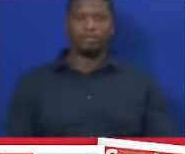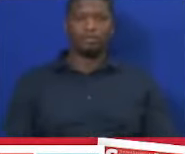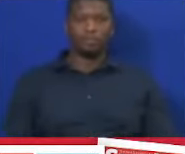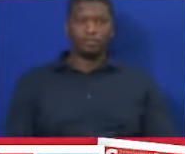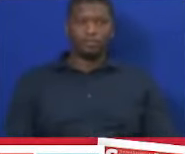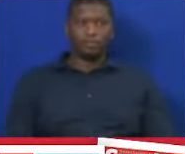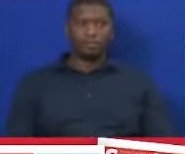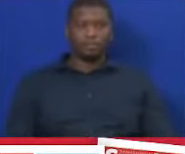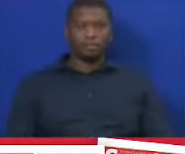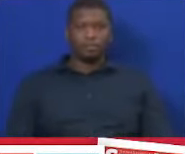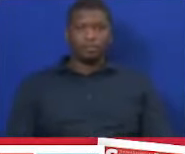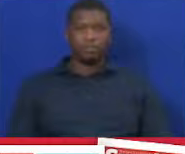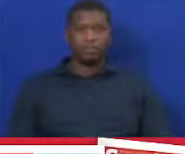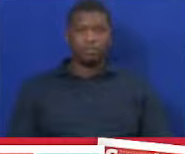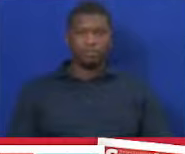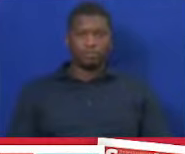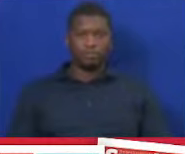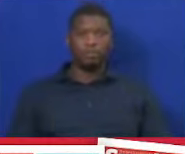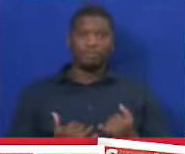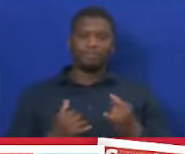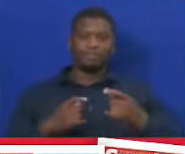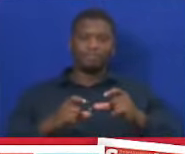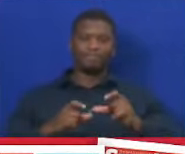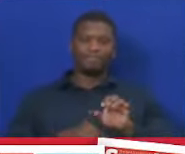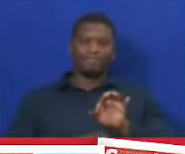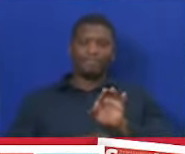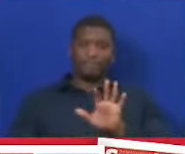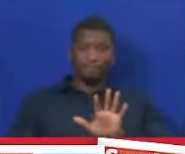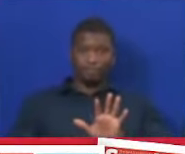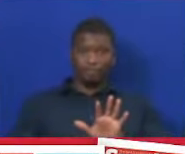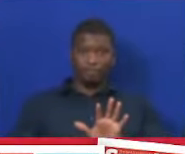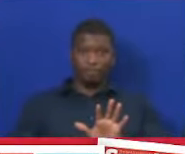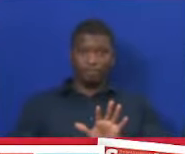We're now at paragraph 35.